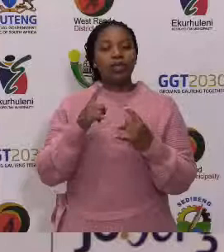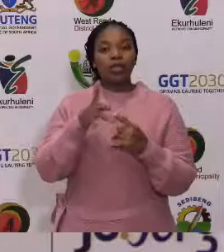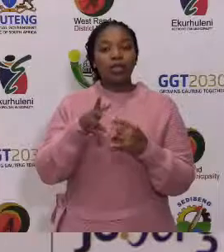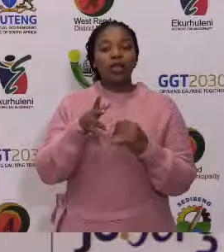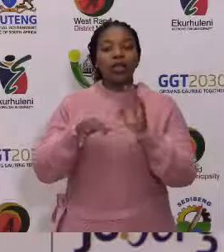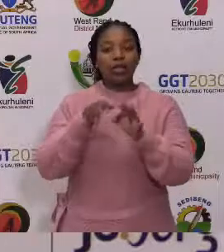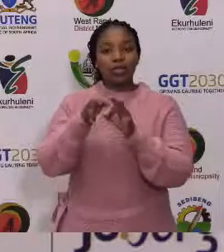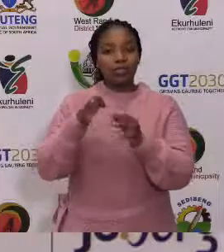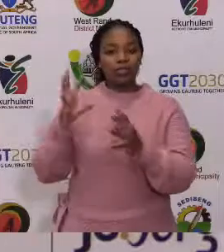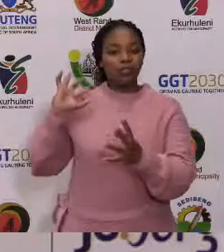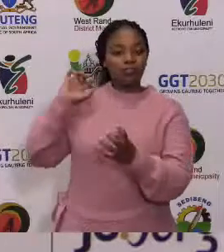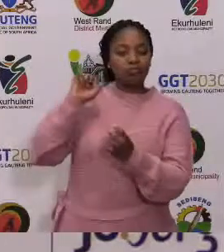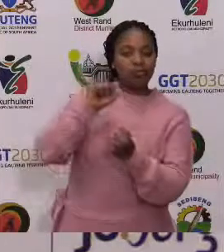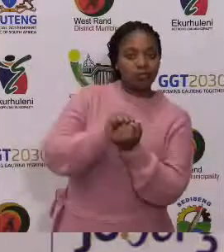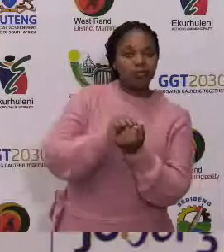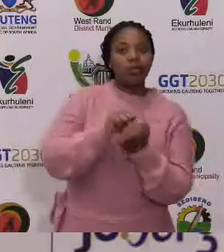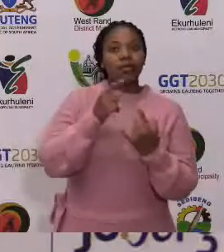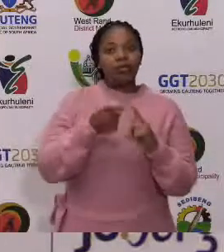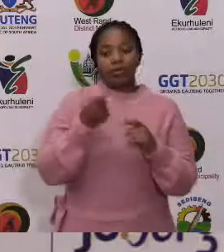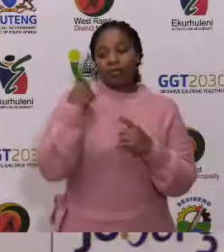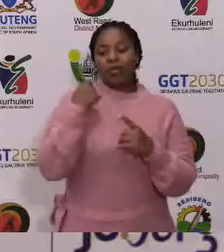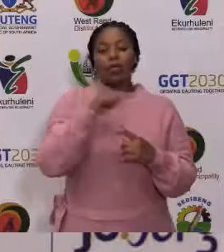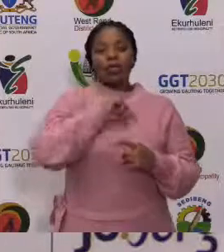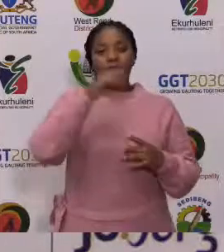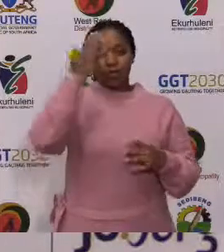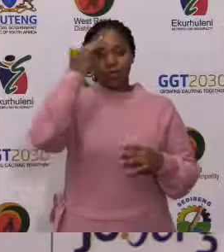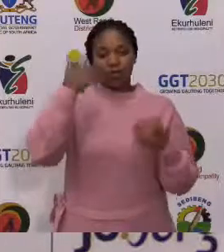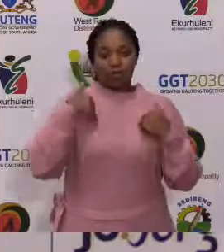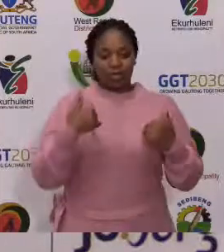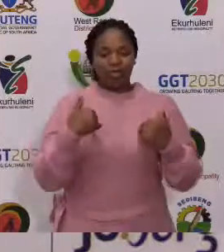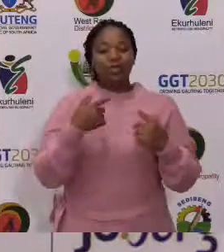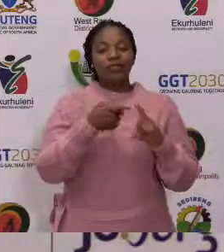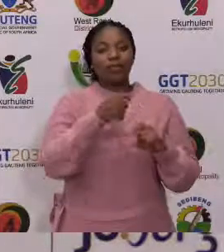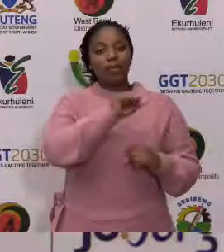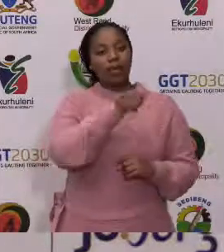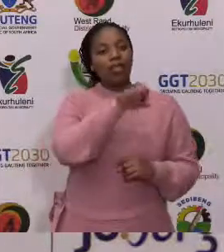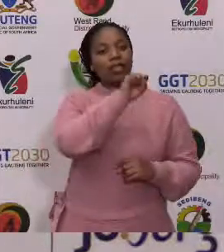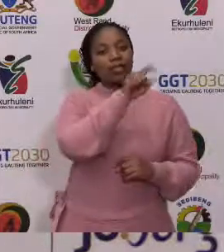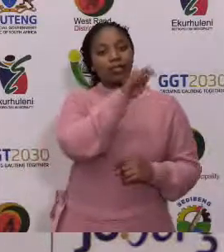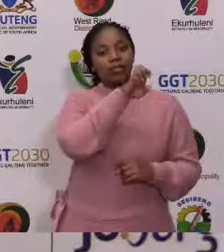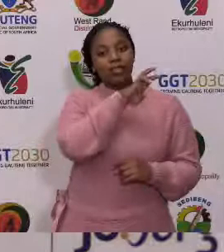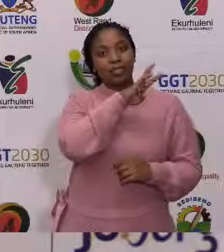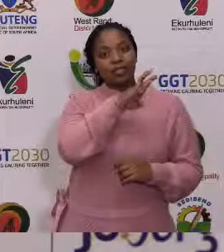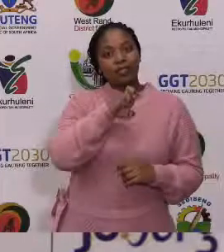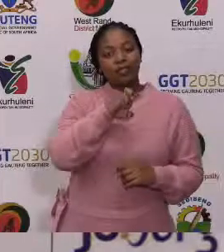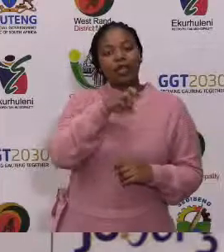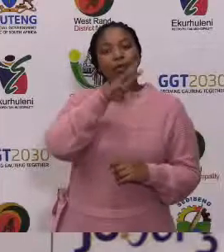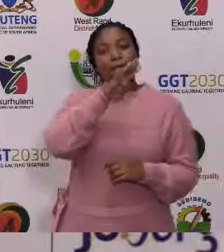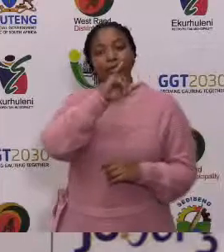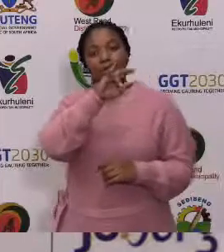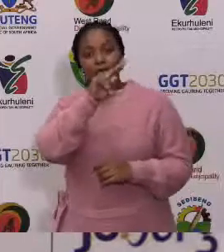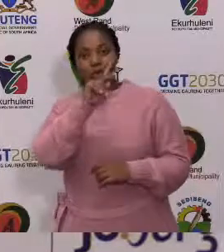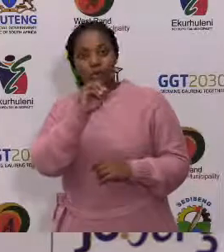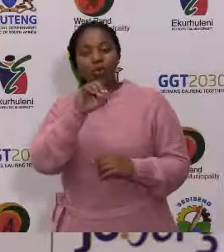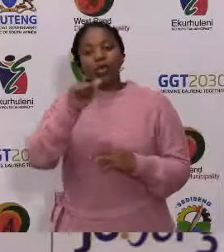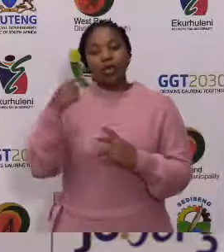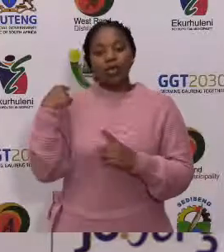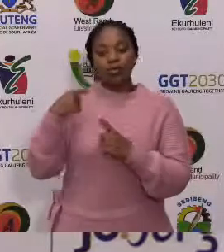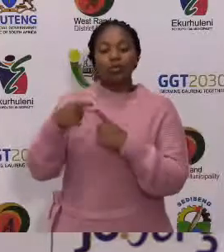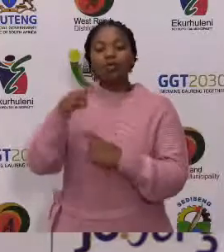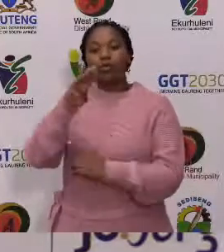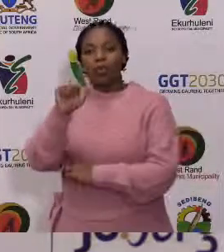most facilities in the province. We have also now started preparing for phase 2 of the program, and